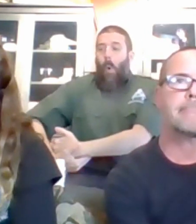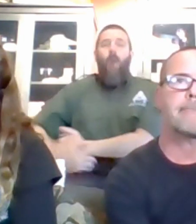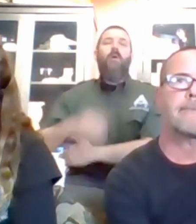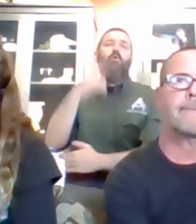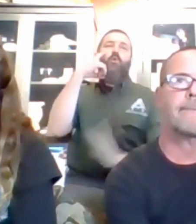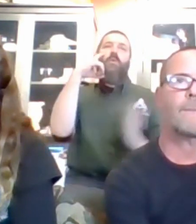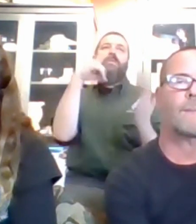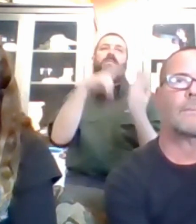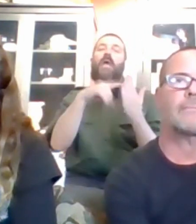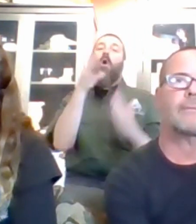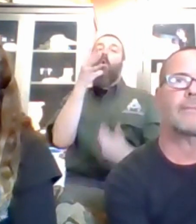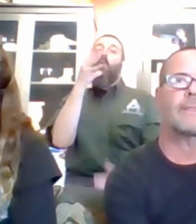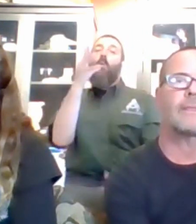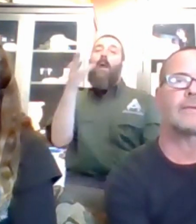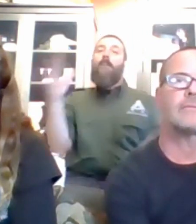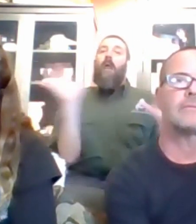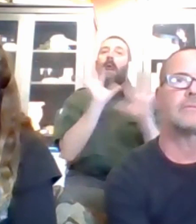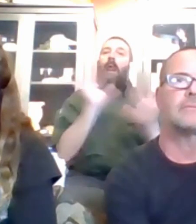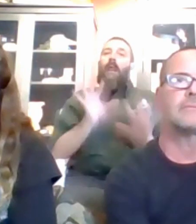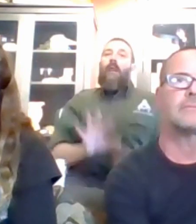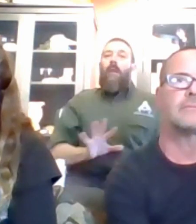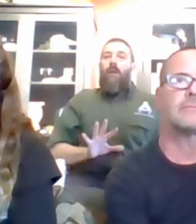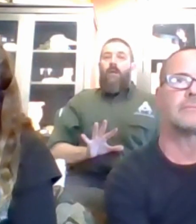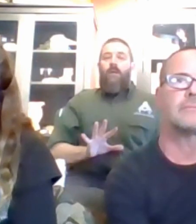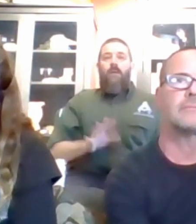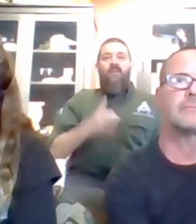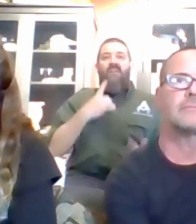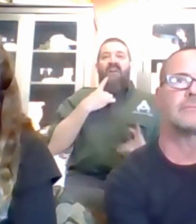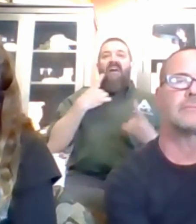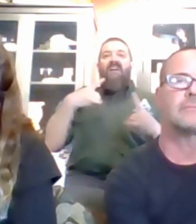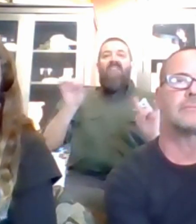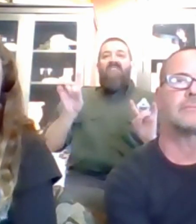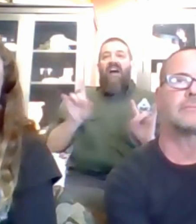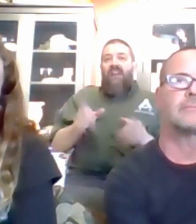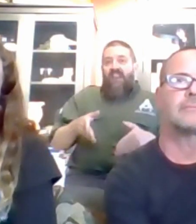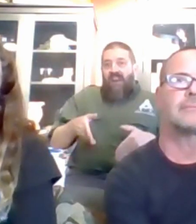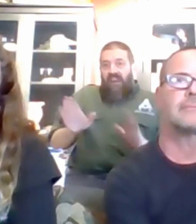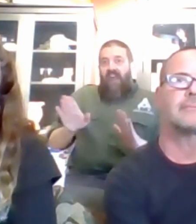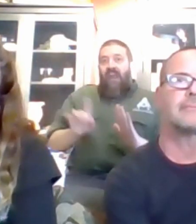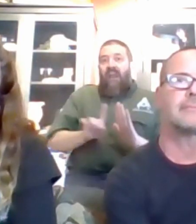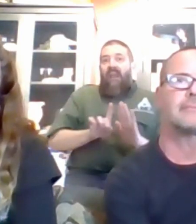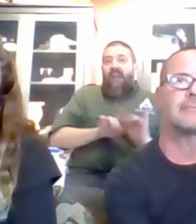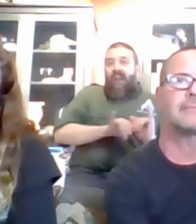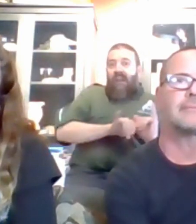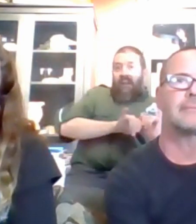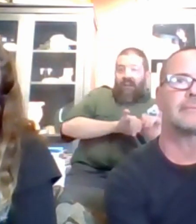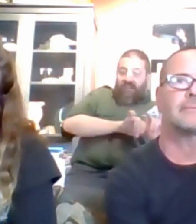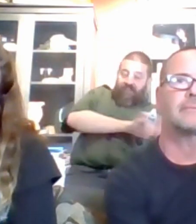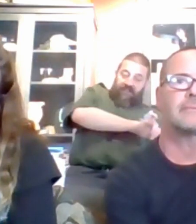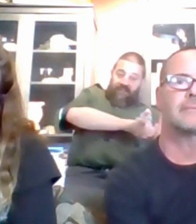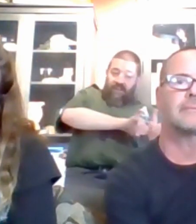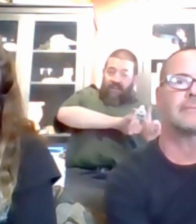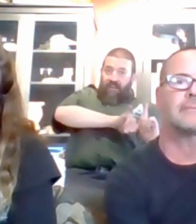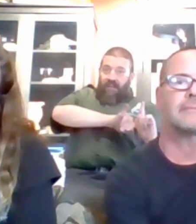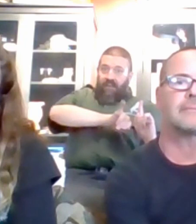no, you could tell the grandmother was terrified. And she finally let her granddaughter go,